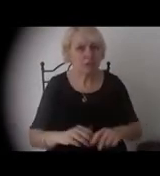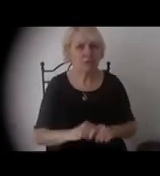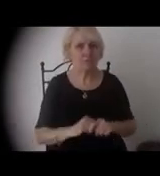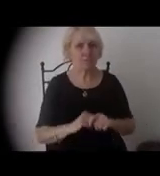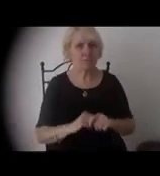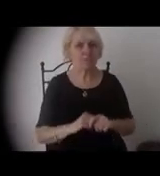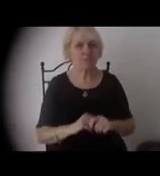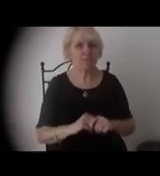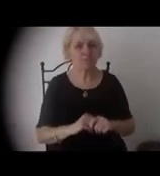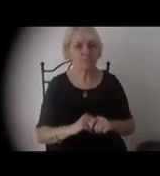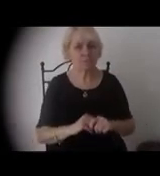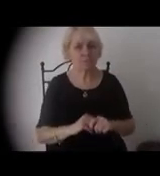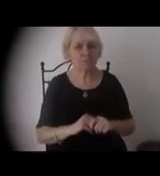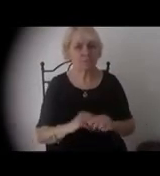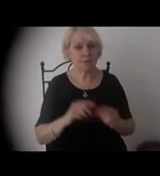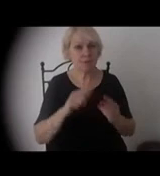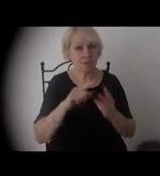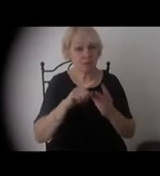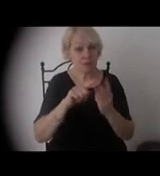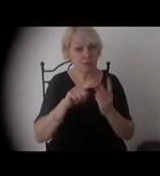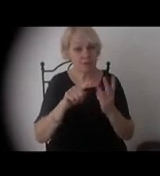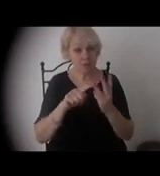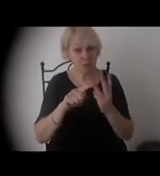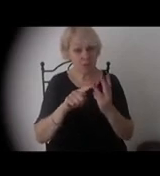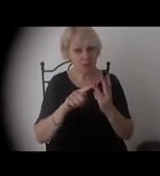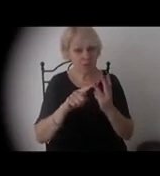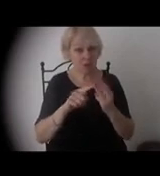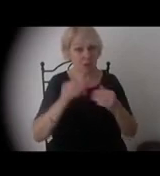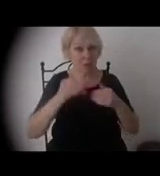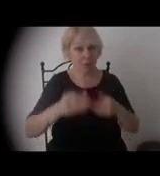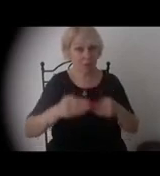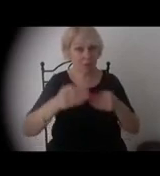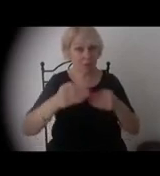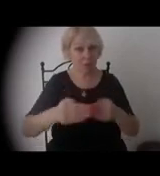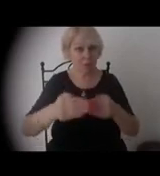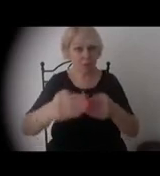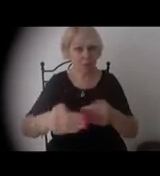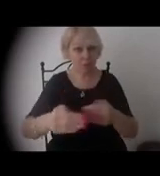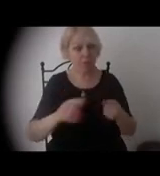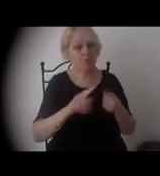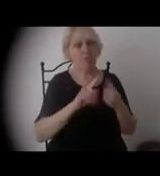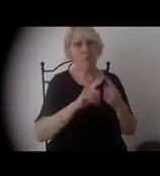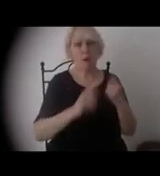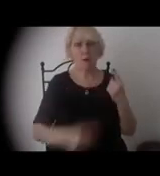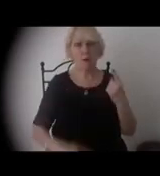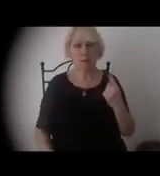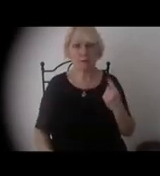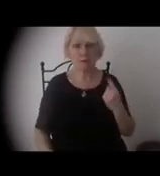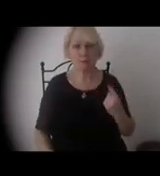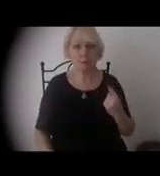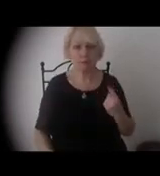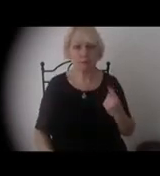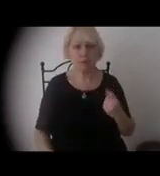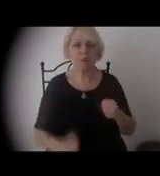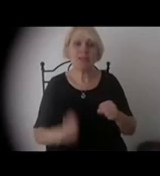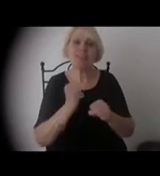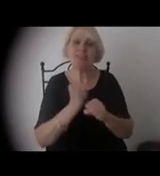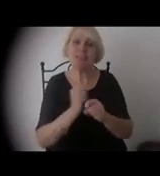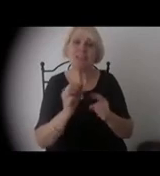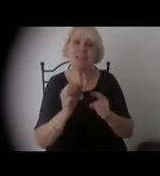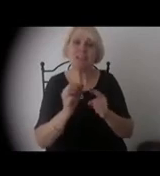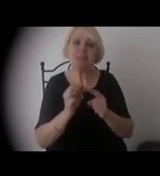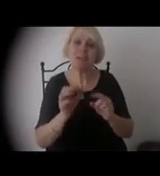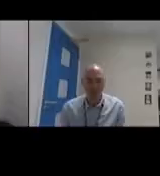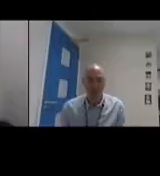there's been 3 main components to that. So one has been having a duty line